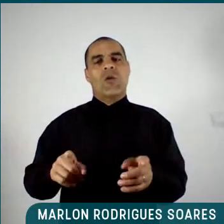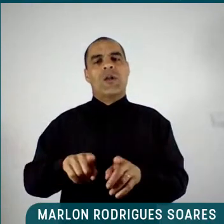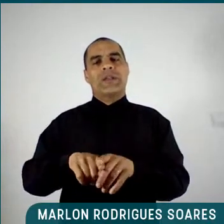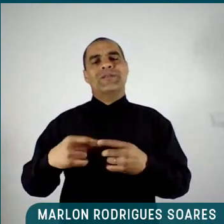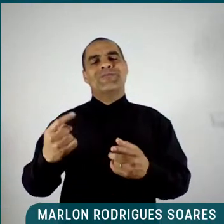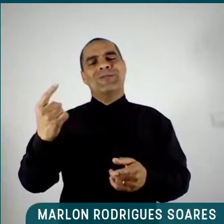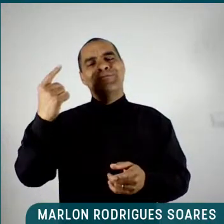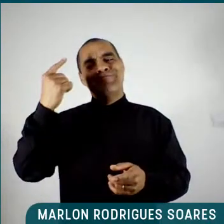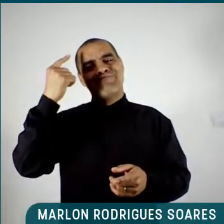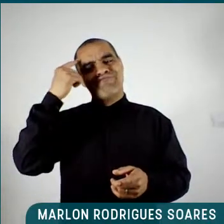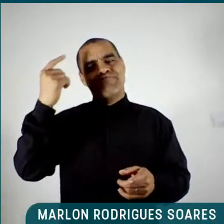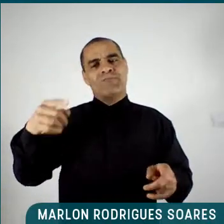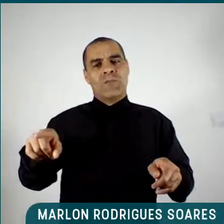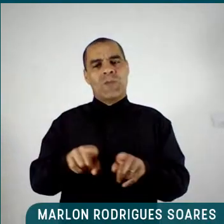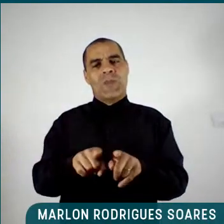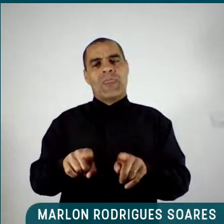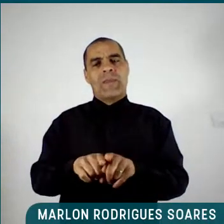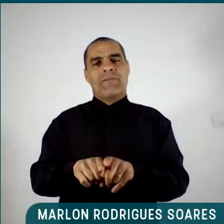for now,